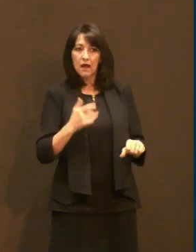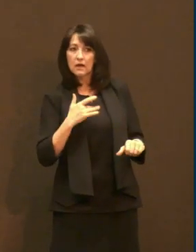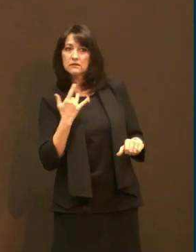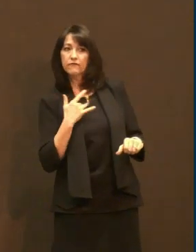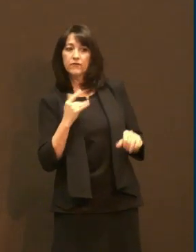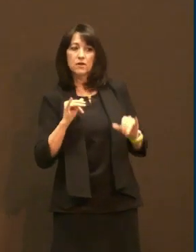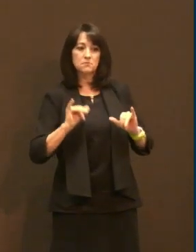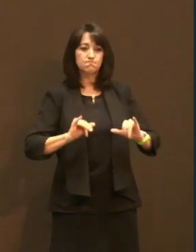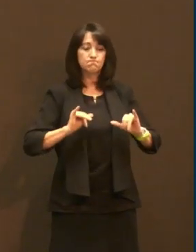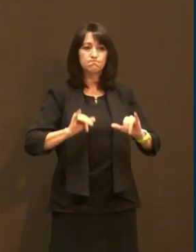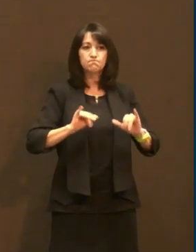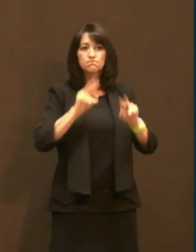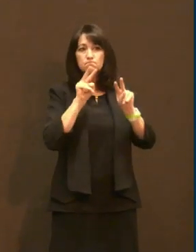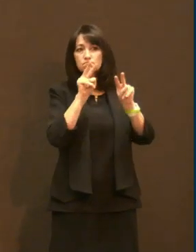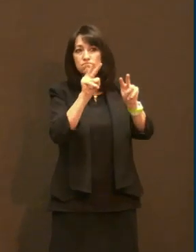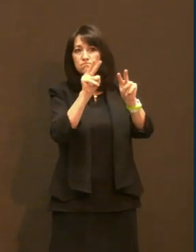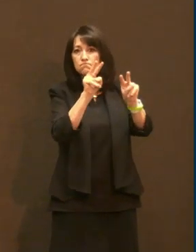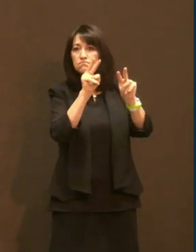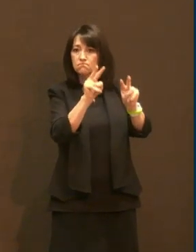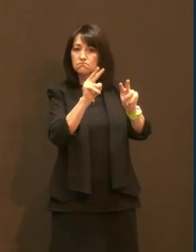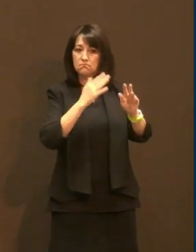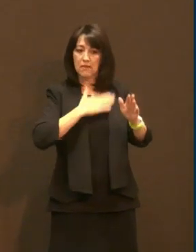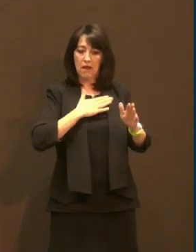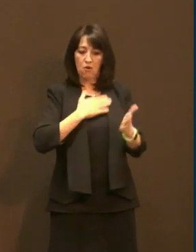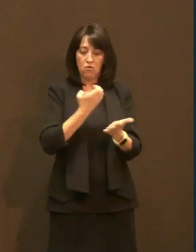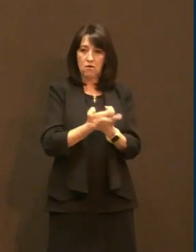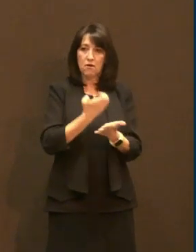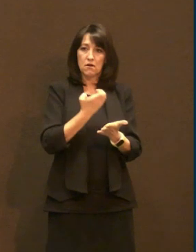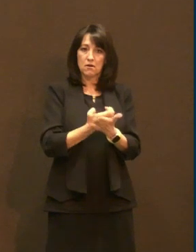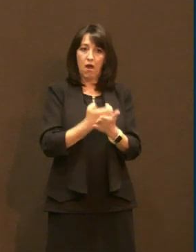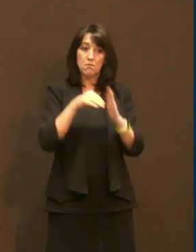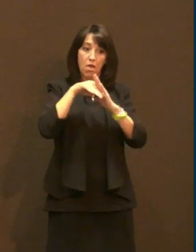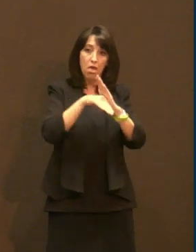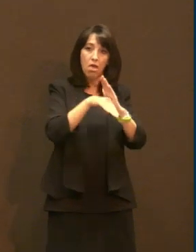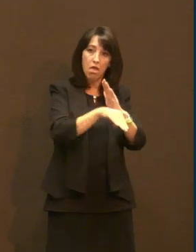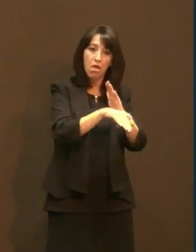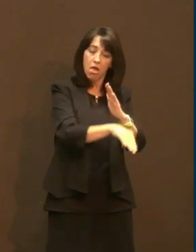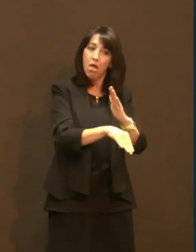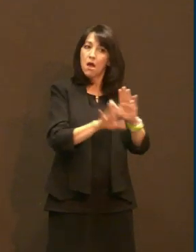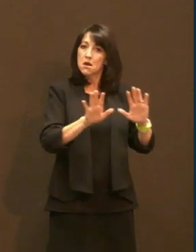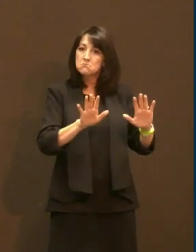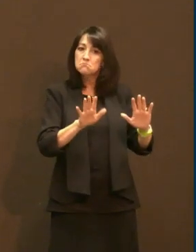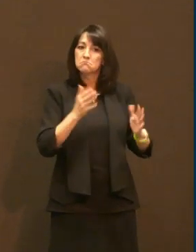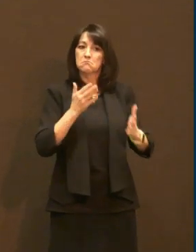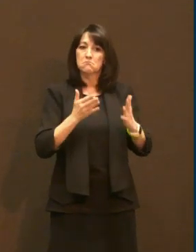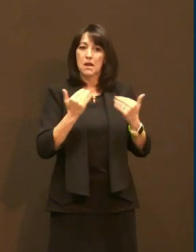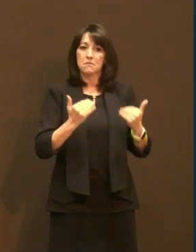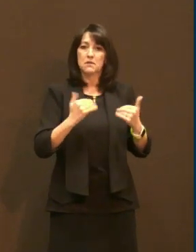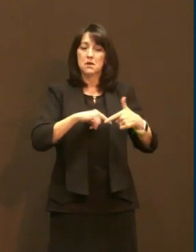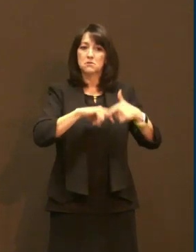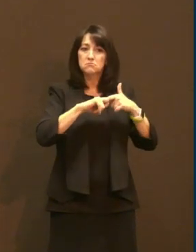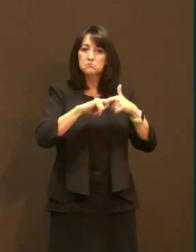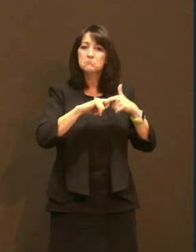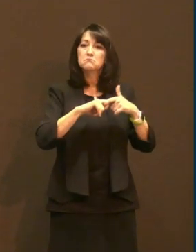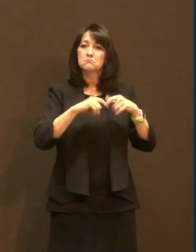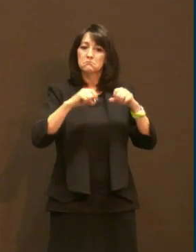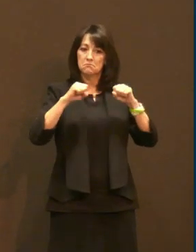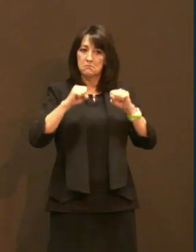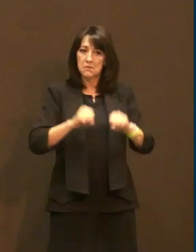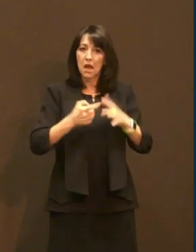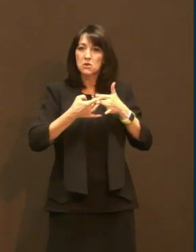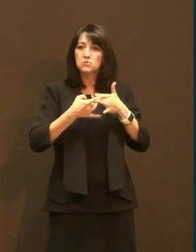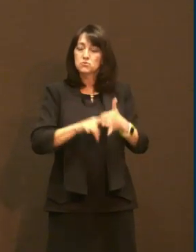economy. And at the same time, in some ways it's a bit of a mixed message to understand that the